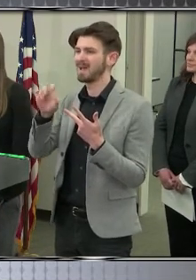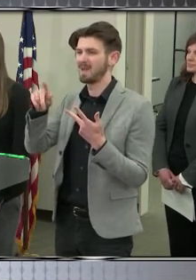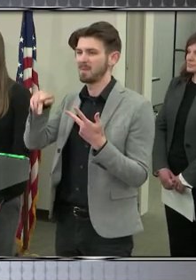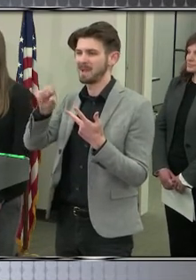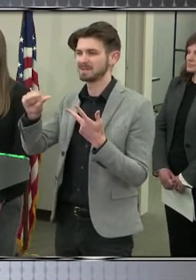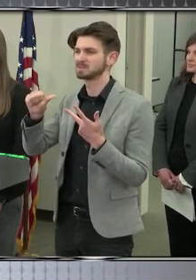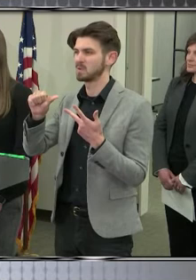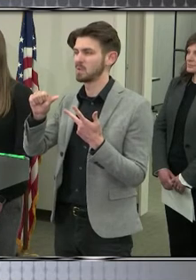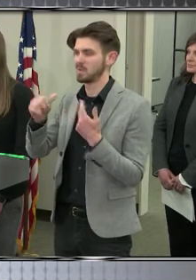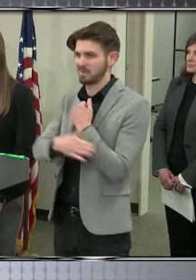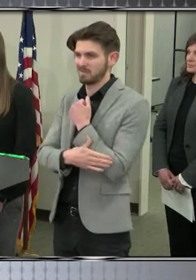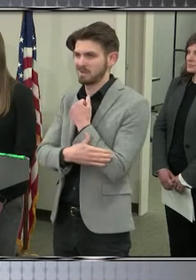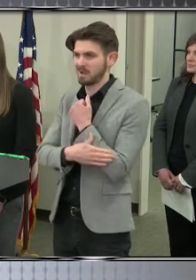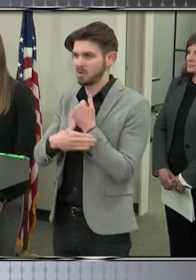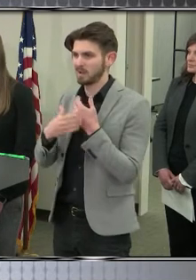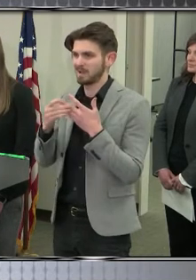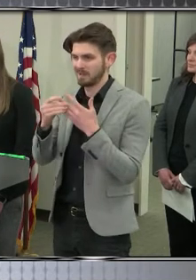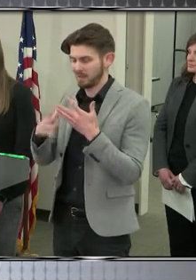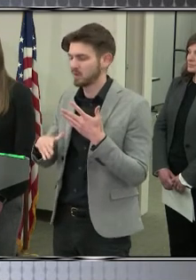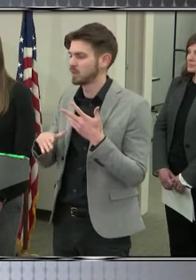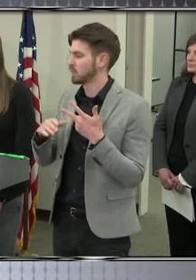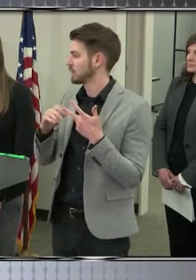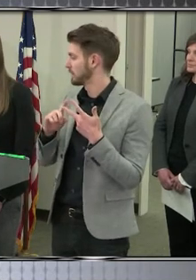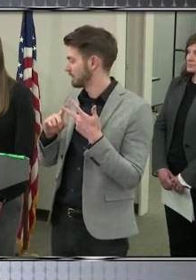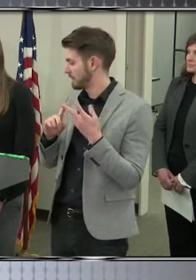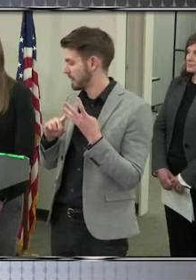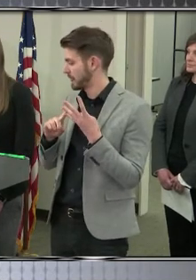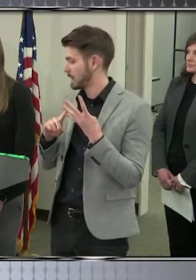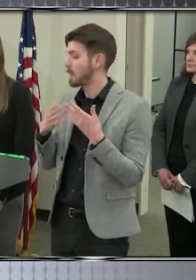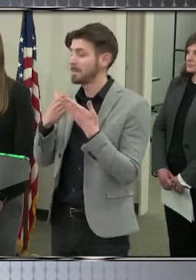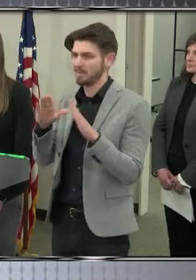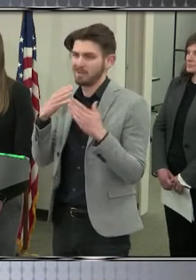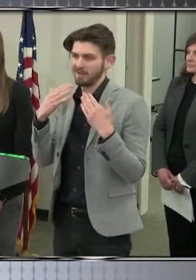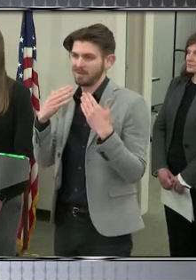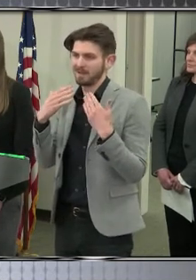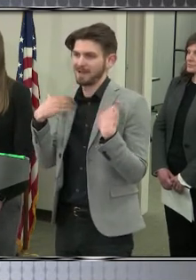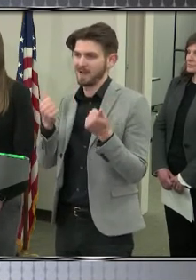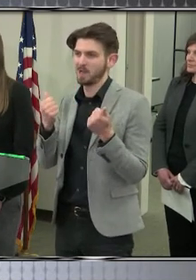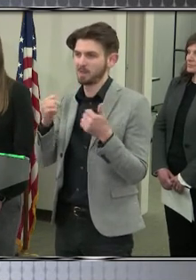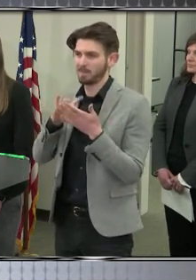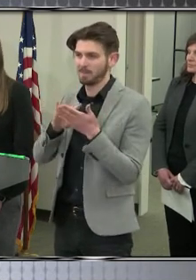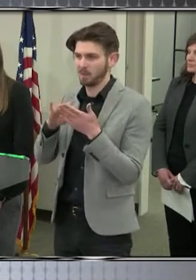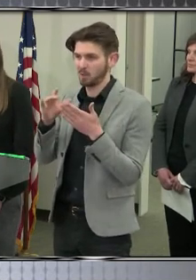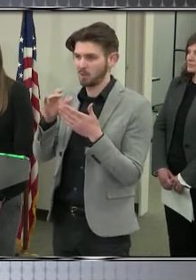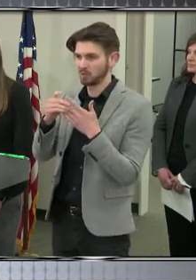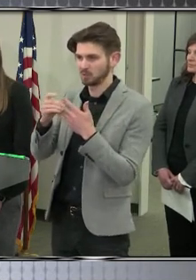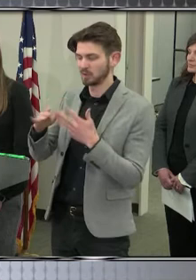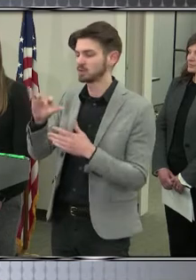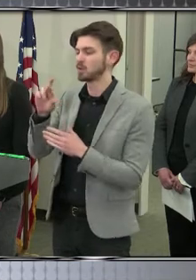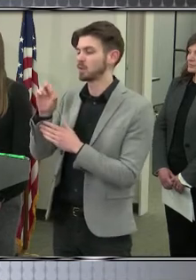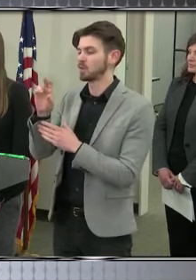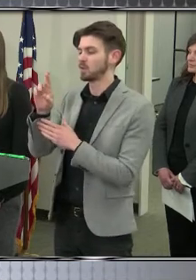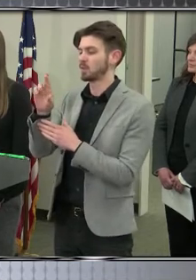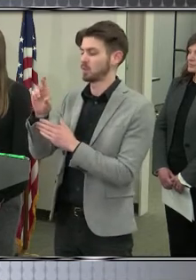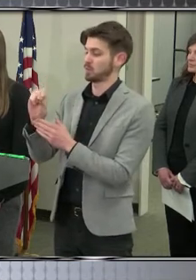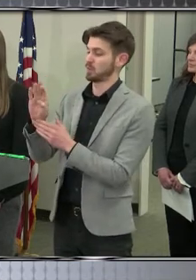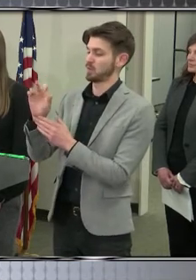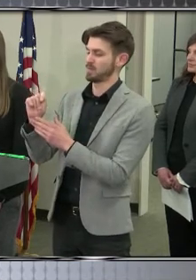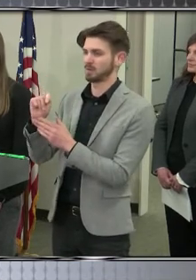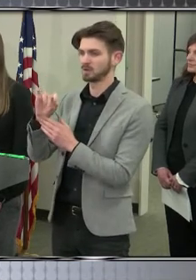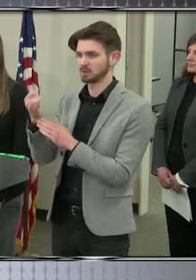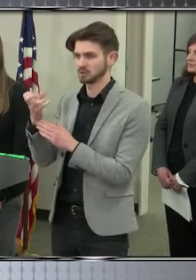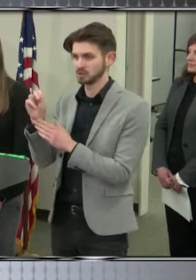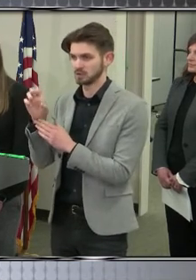Director and Incident Commander Deanne Ryberg, El Paso County Public Health Medical Director Dr. Robin Johnson, and El Paso County Public Health